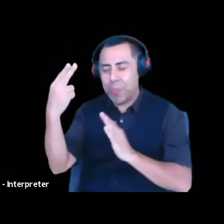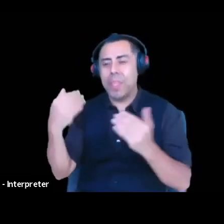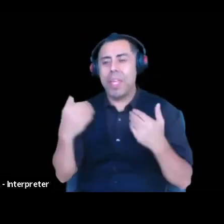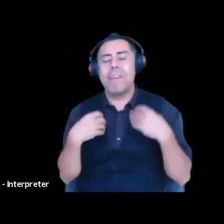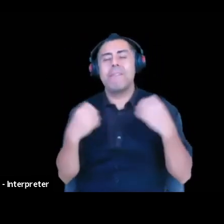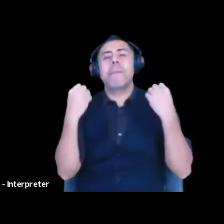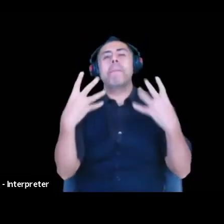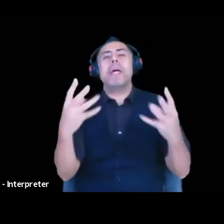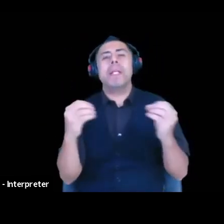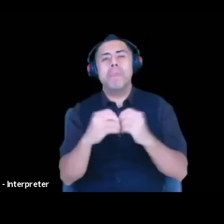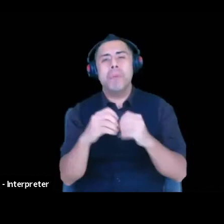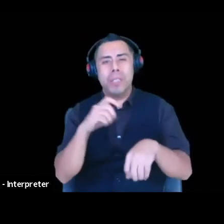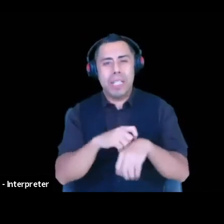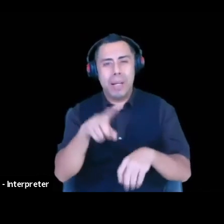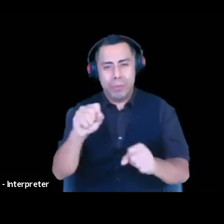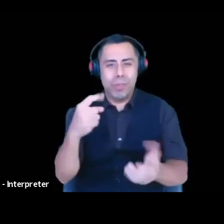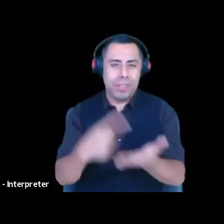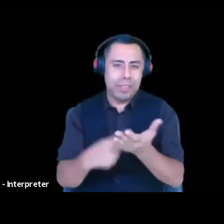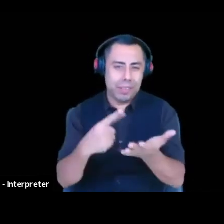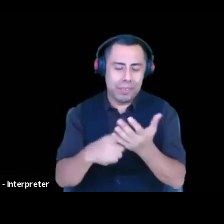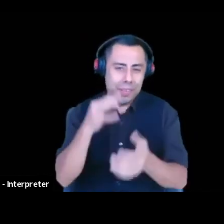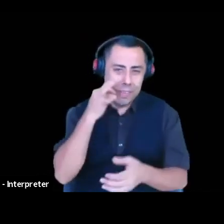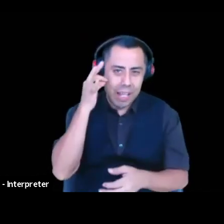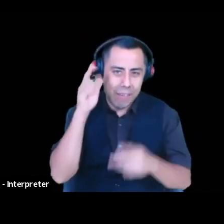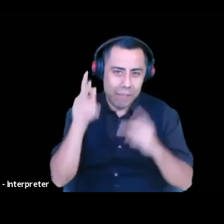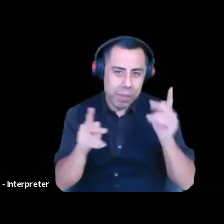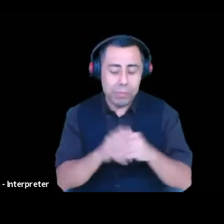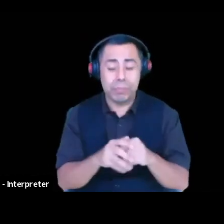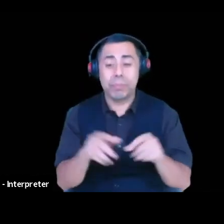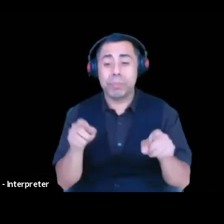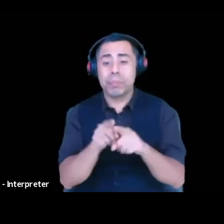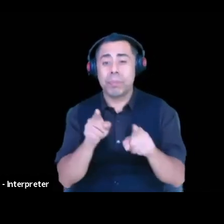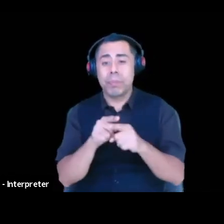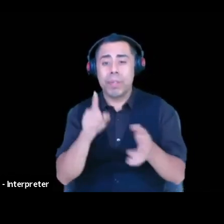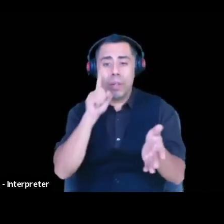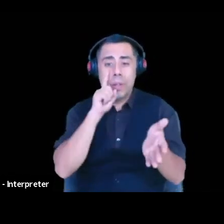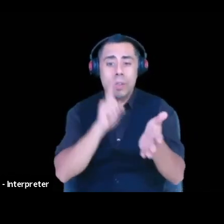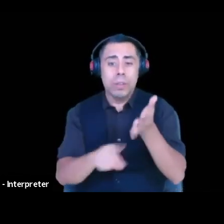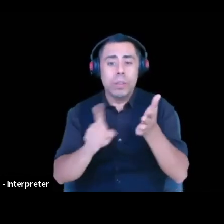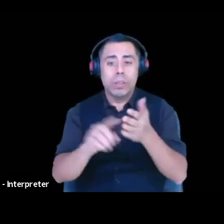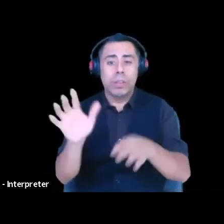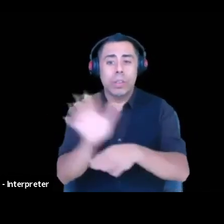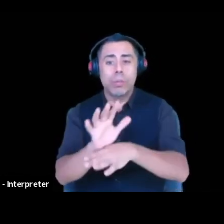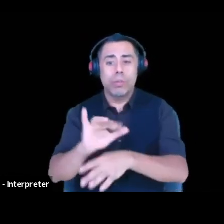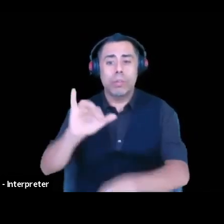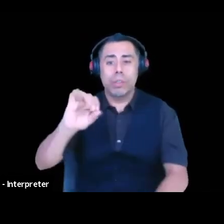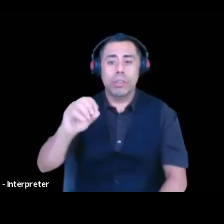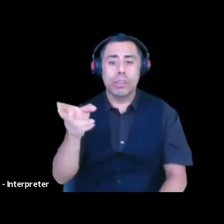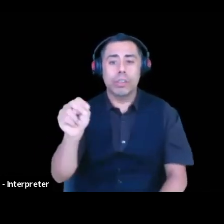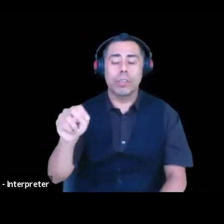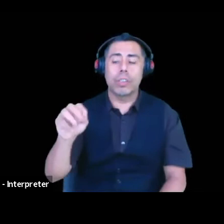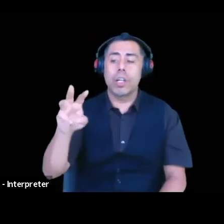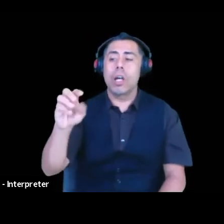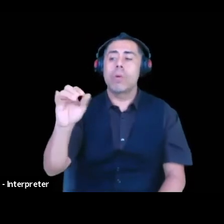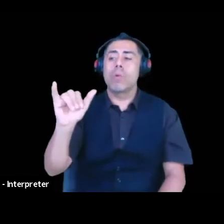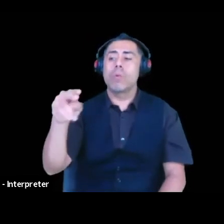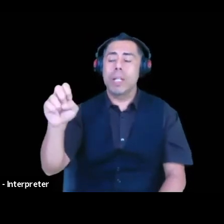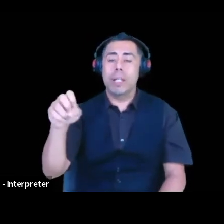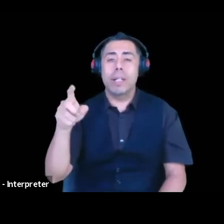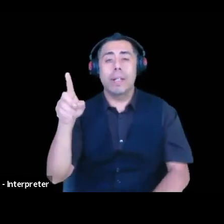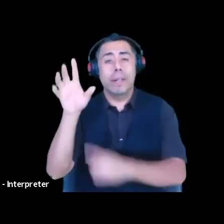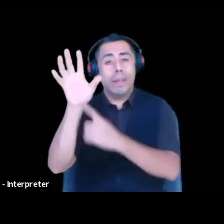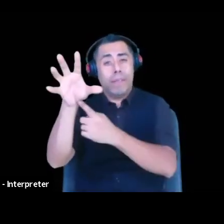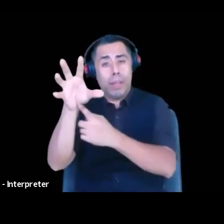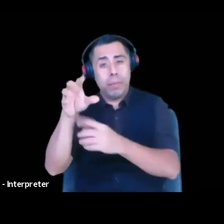like researching movies, John Wayne, John Ford, like they were, you know, filming in Monument Valley with